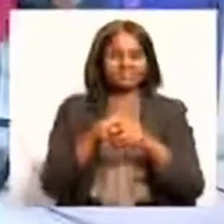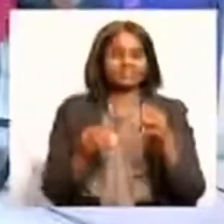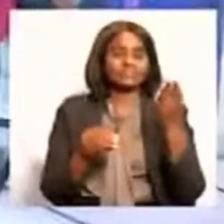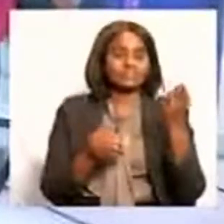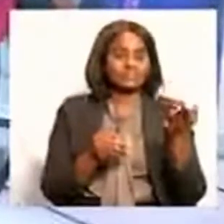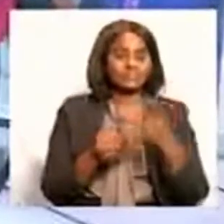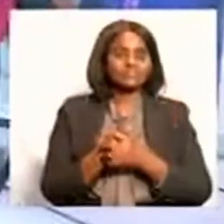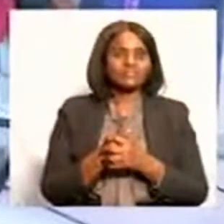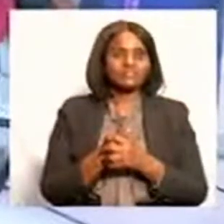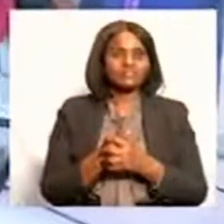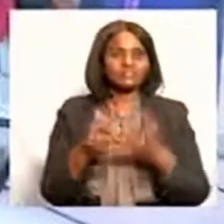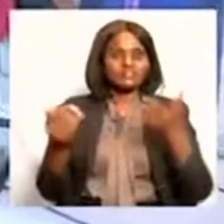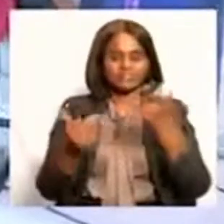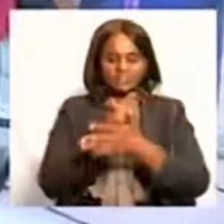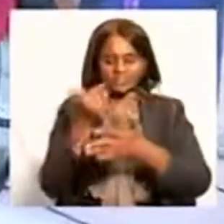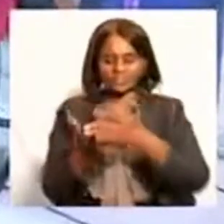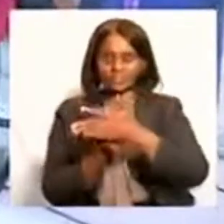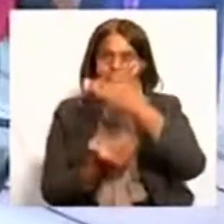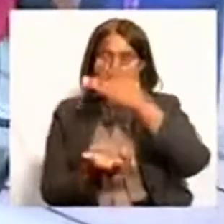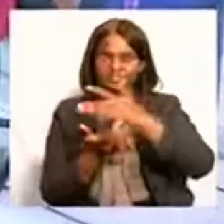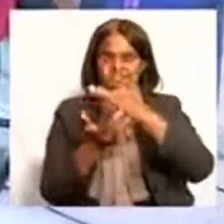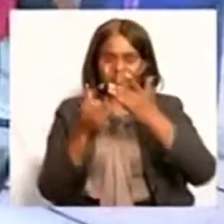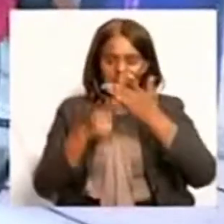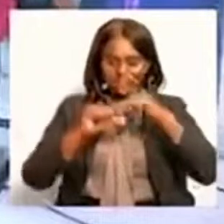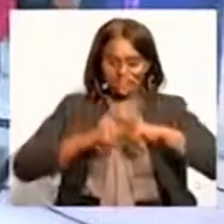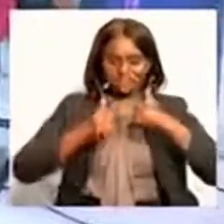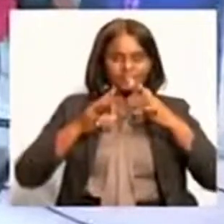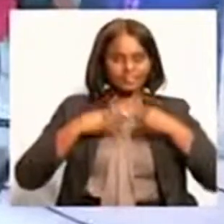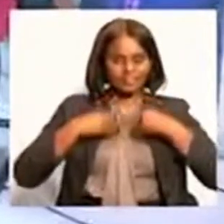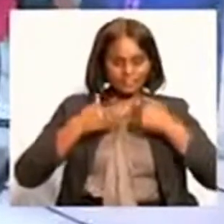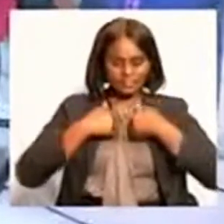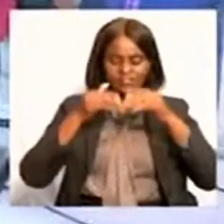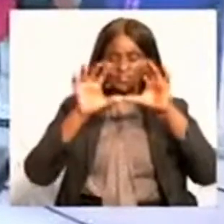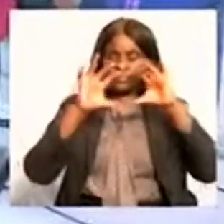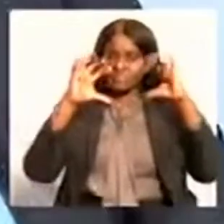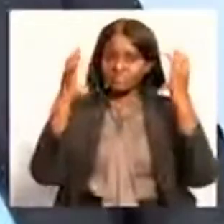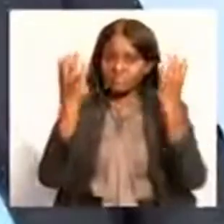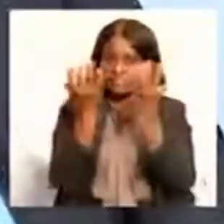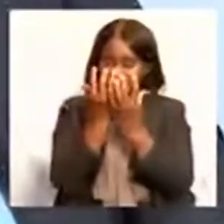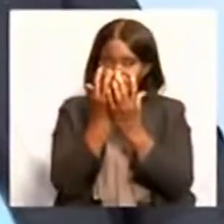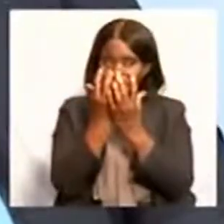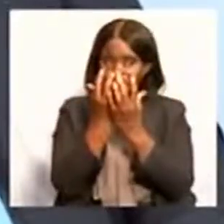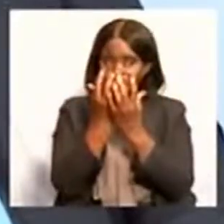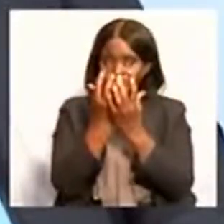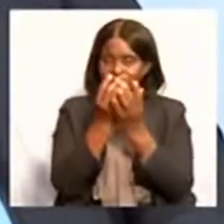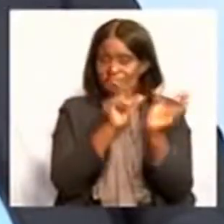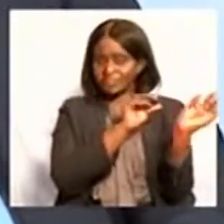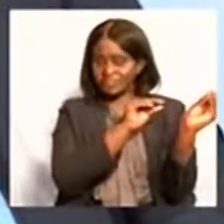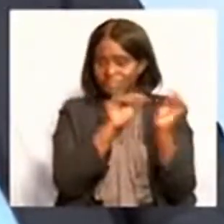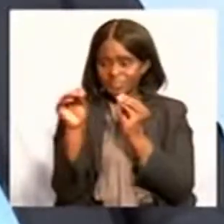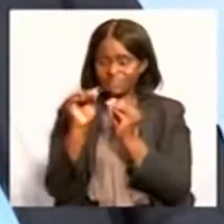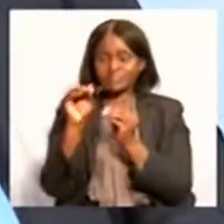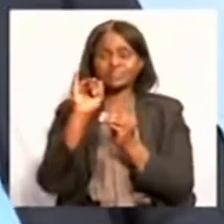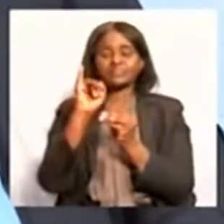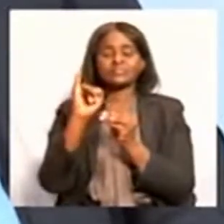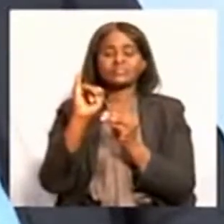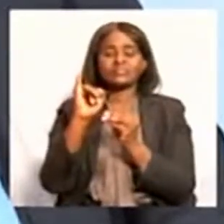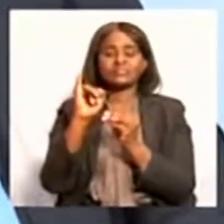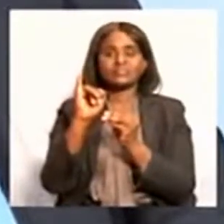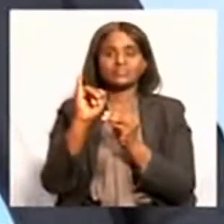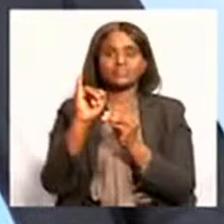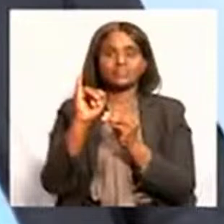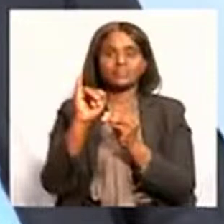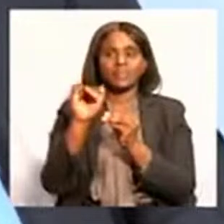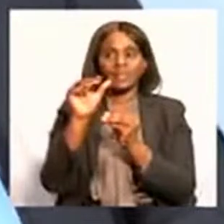to new technology that you're adopting, you are aware that the global world now is moving to artificial intelligence. where